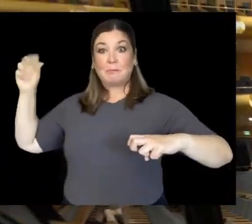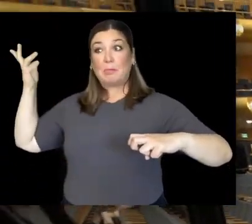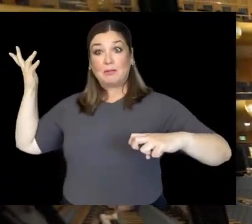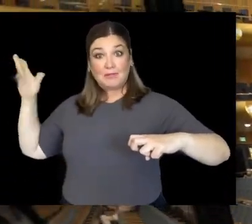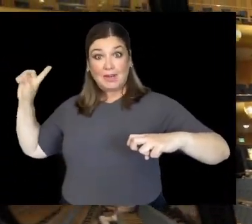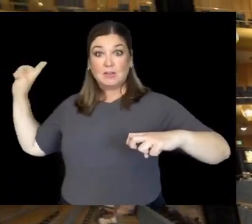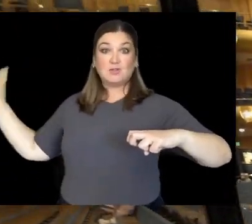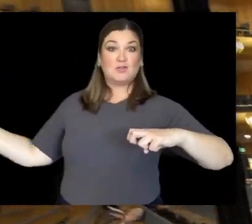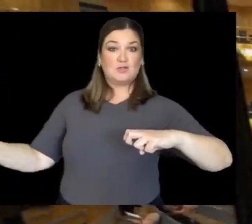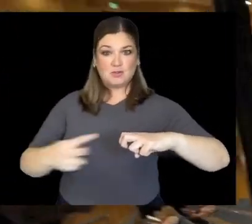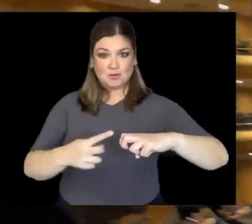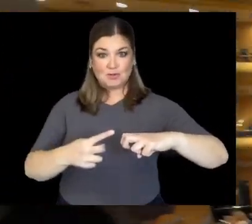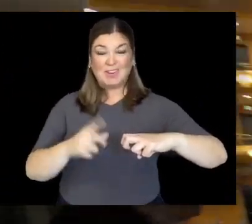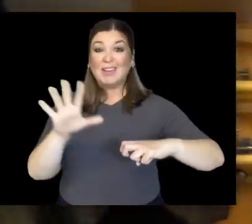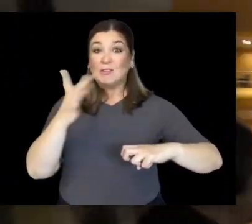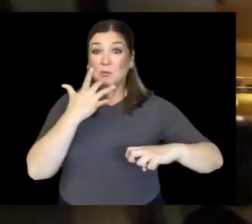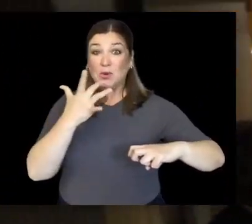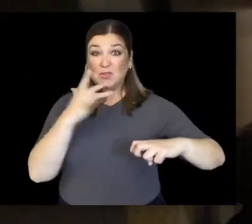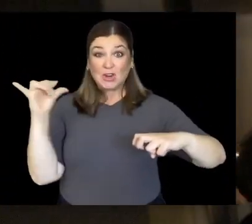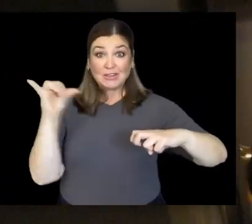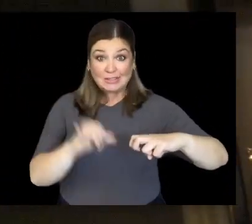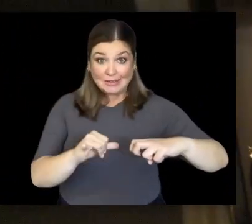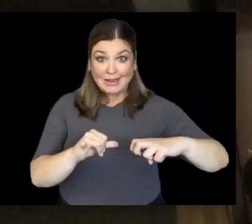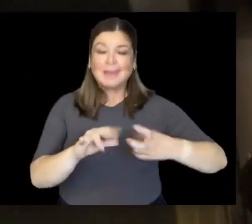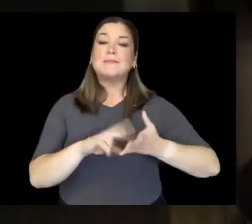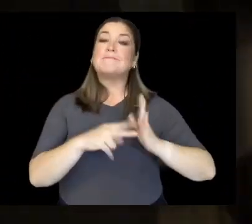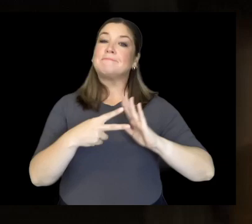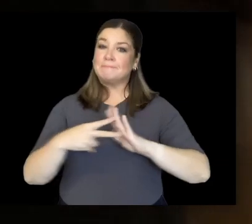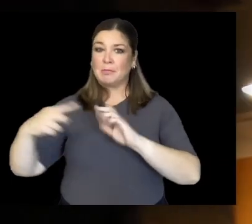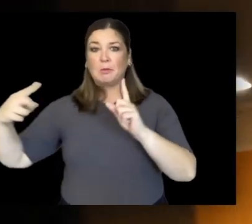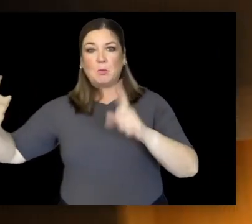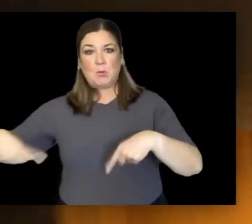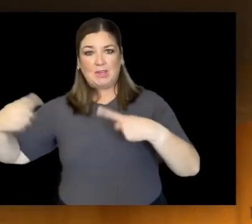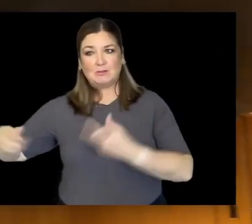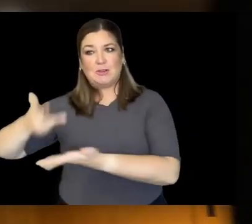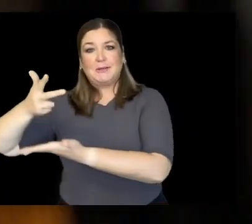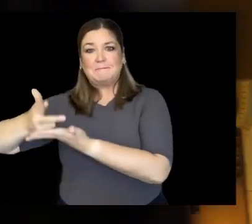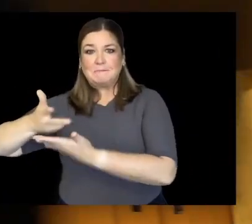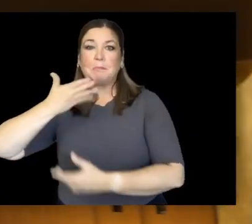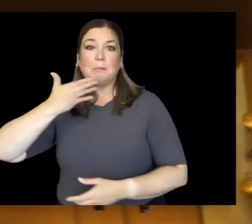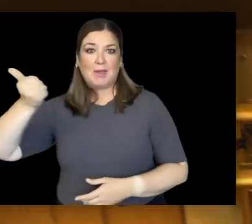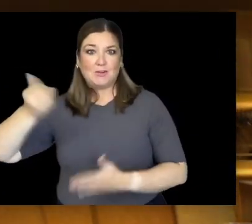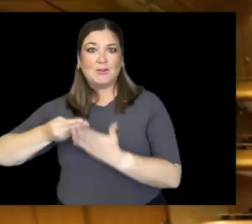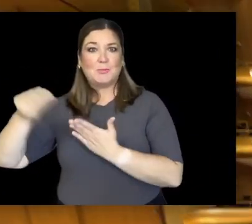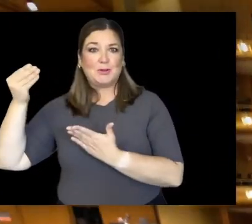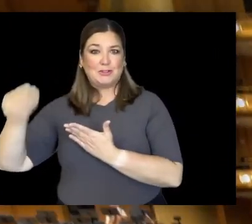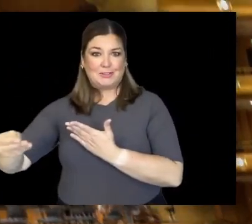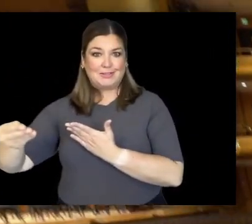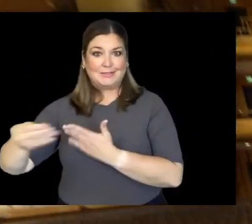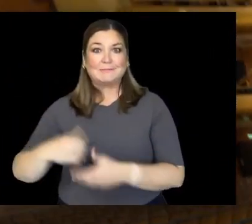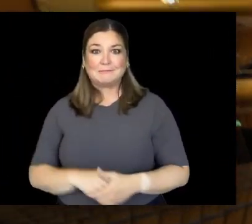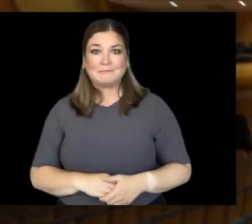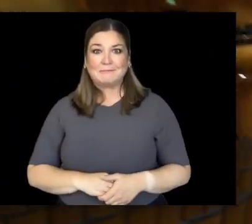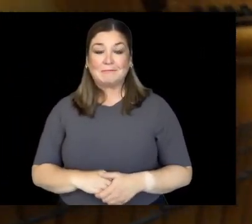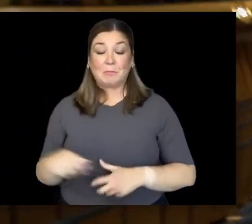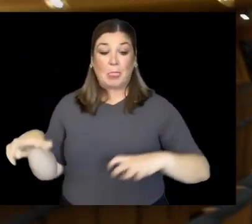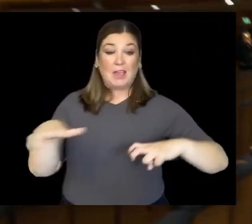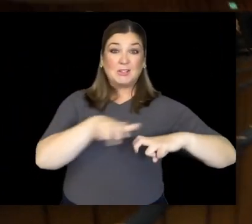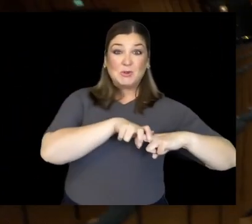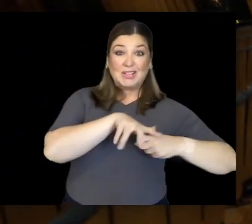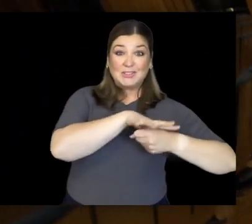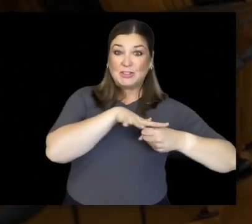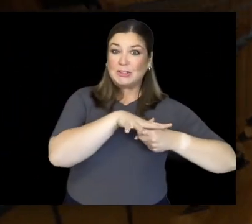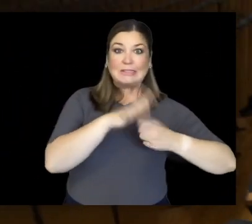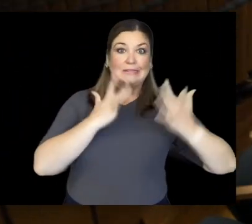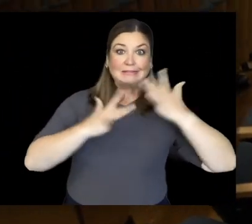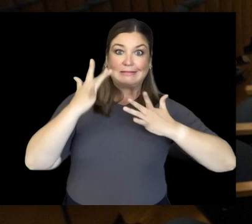to the lobby and returned upon request. If you would like your mobility device to remain with you, please purchase a wheelchair space and not a